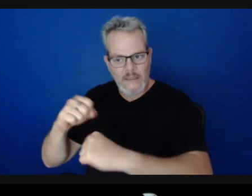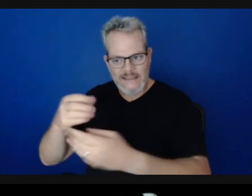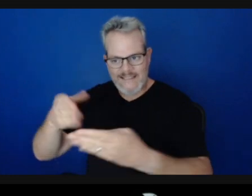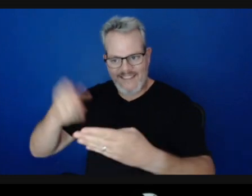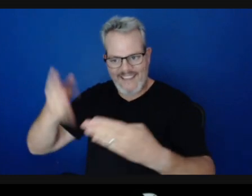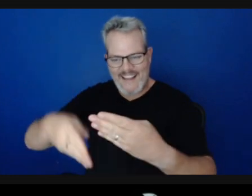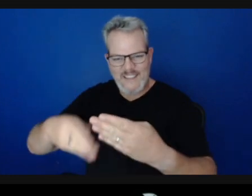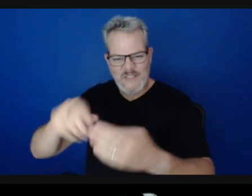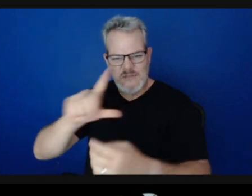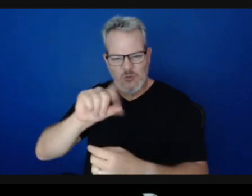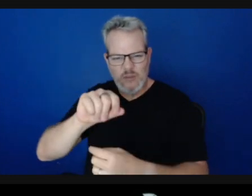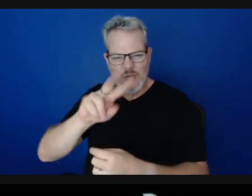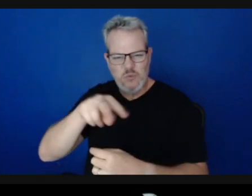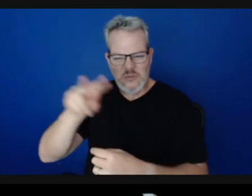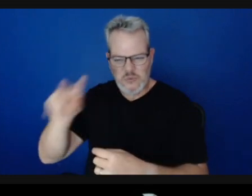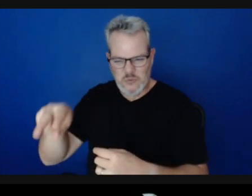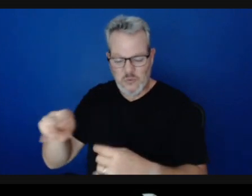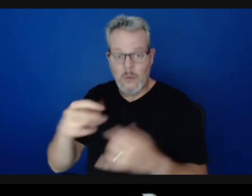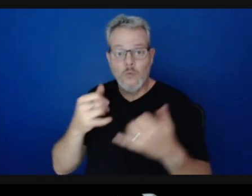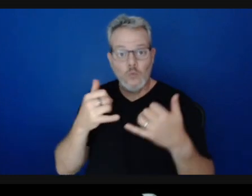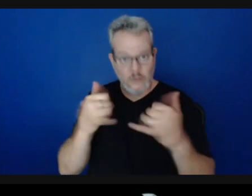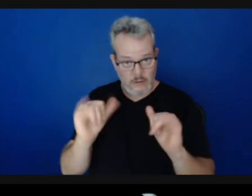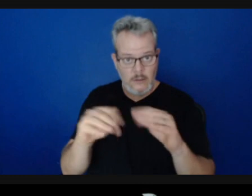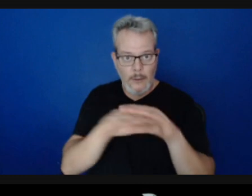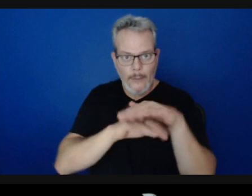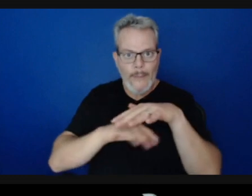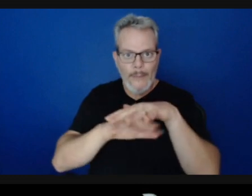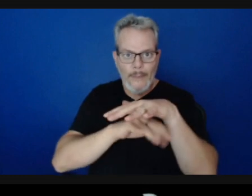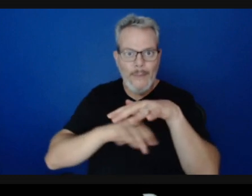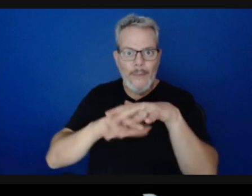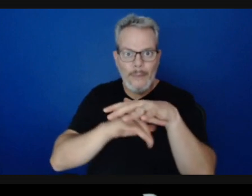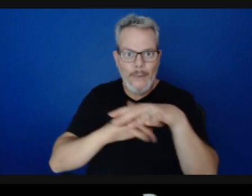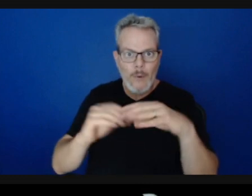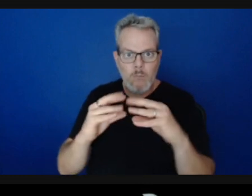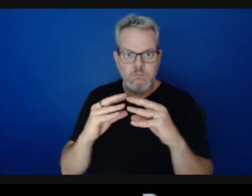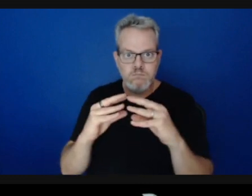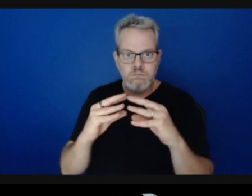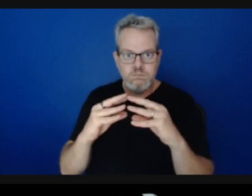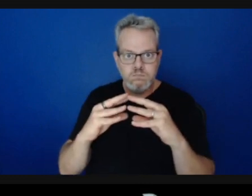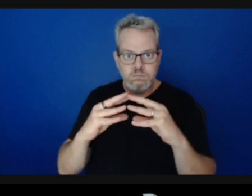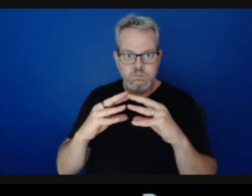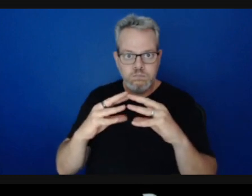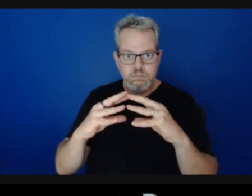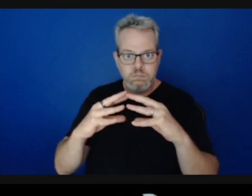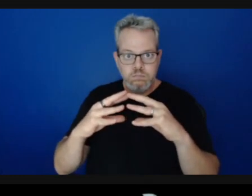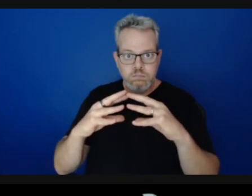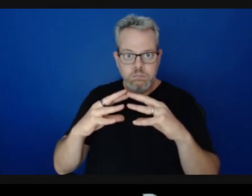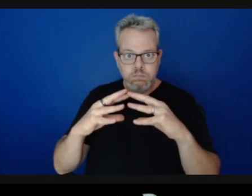So magma is still building within the volcano, swelling very slowly at the surface,